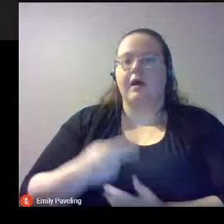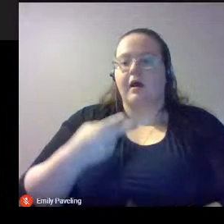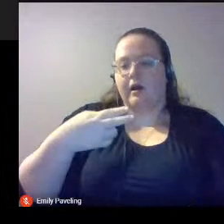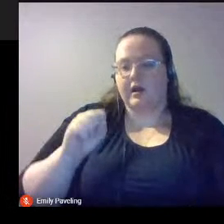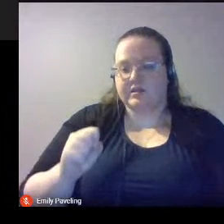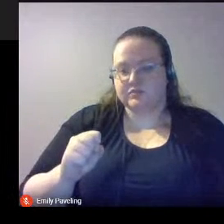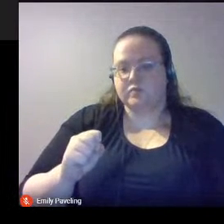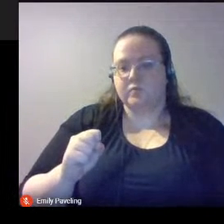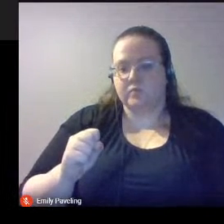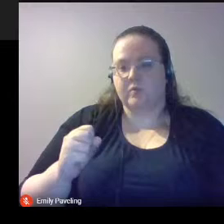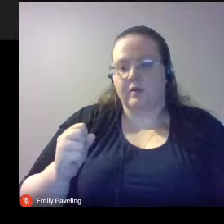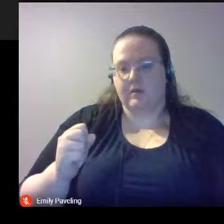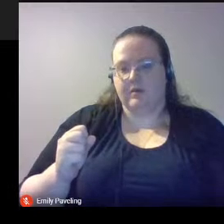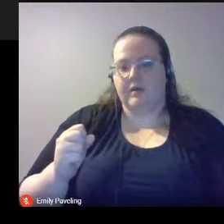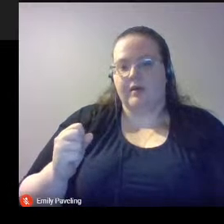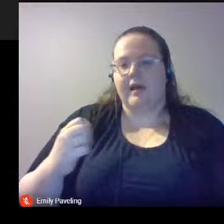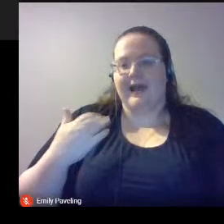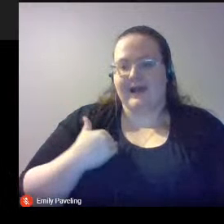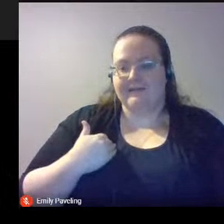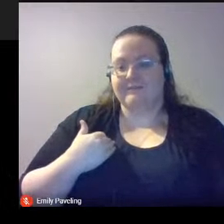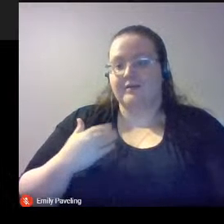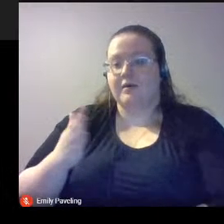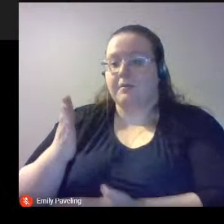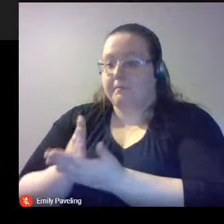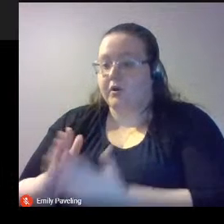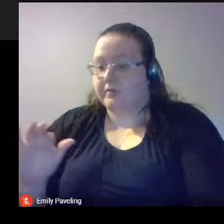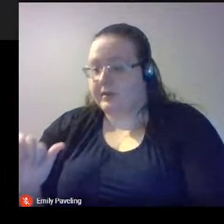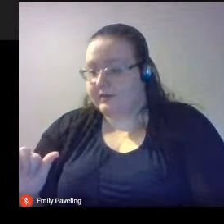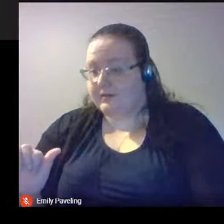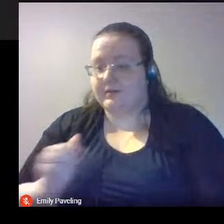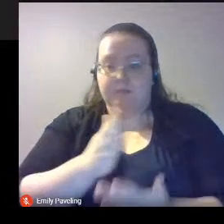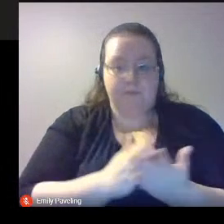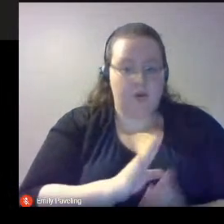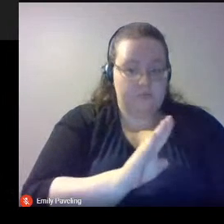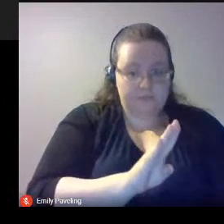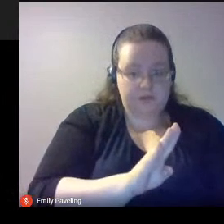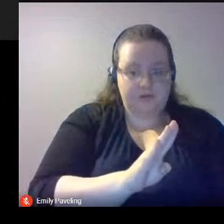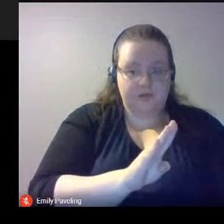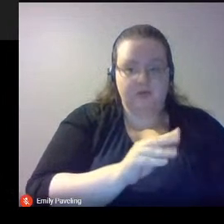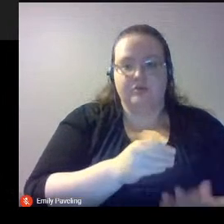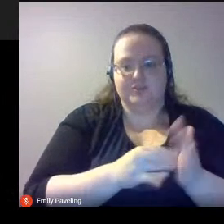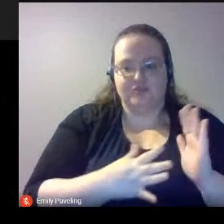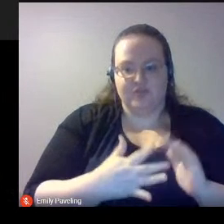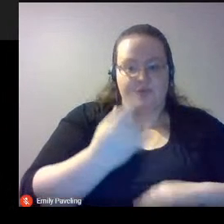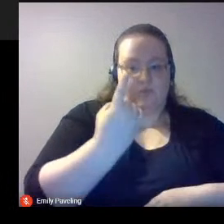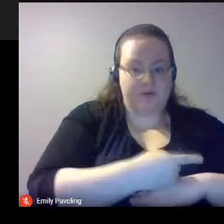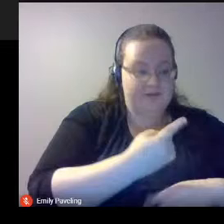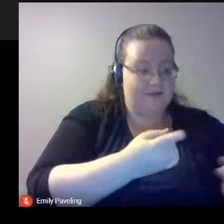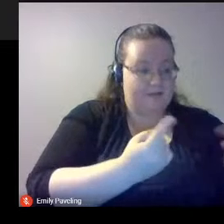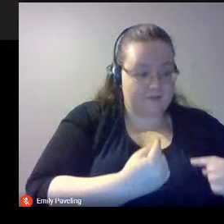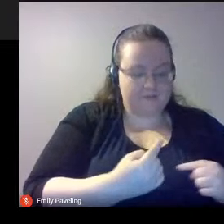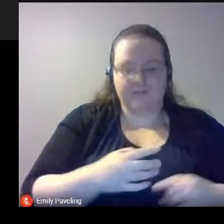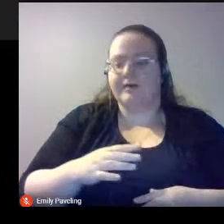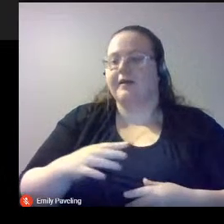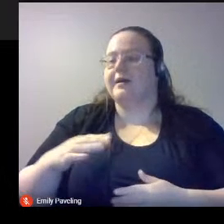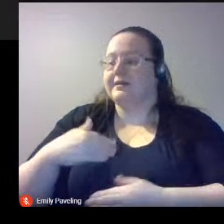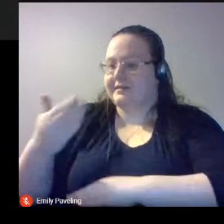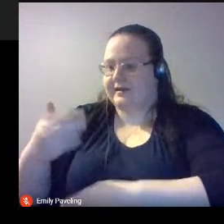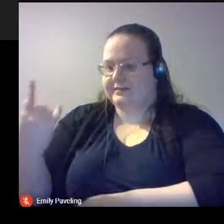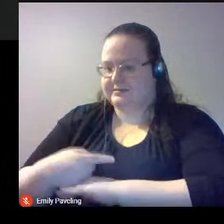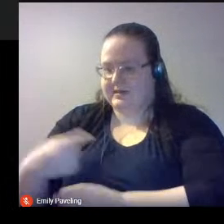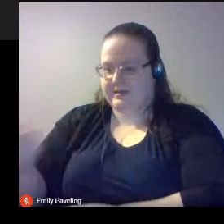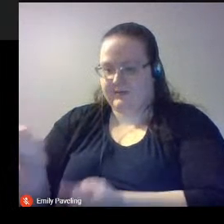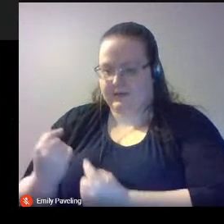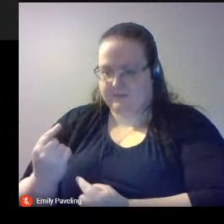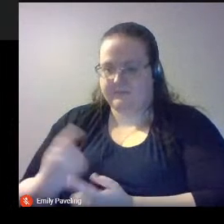different cohorts of students attending. So you have a cohort A and a cohort B of students attending on different days. So the intent here is when you